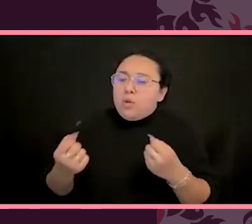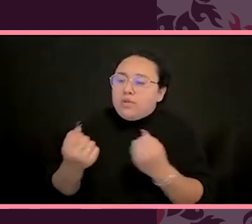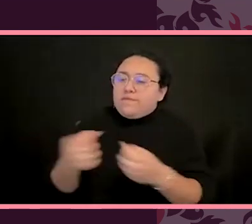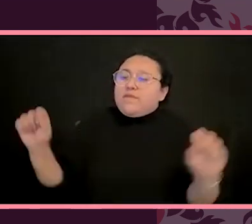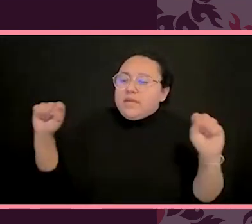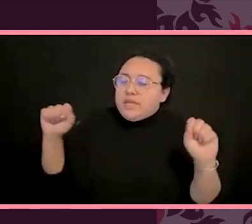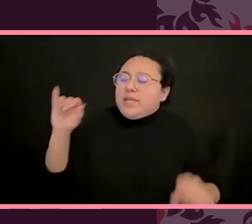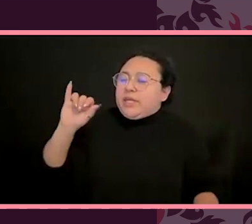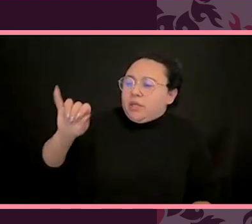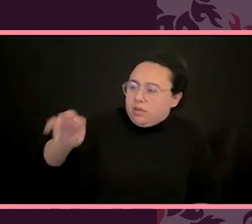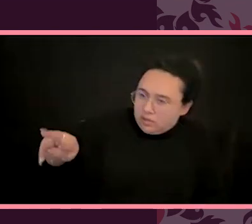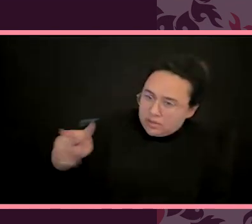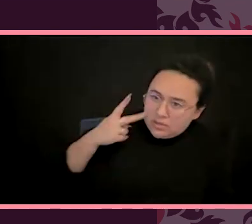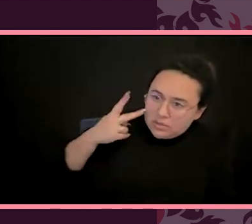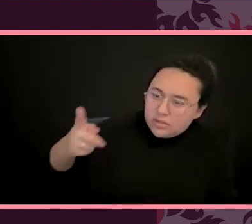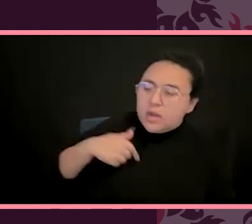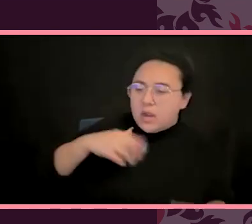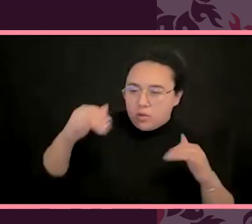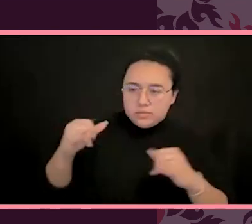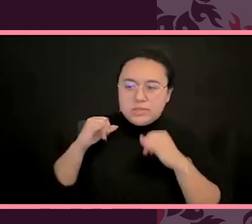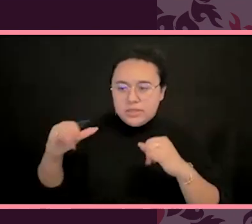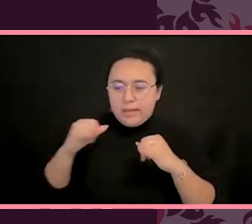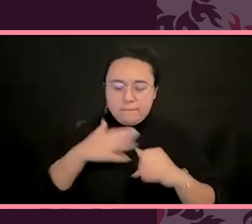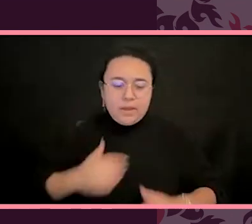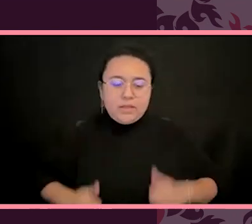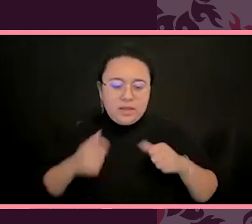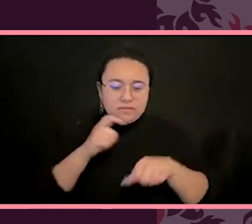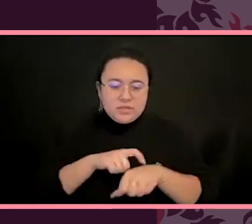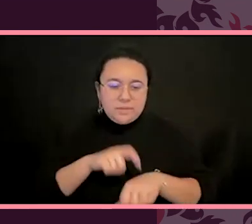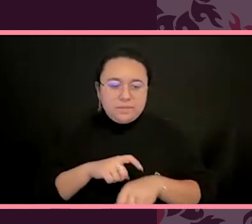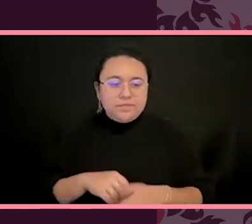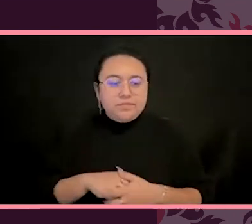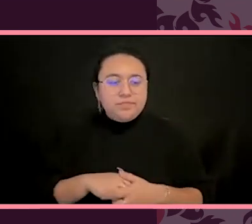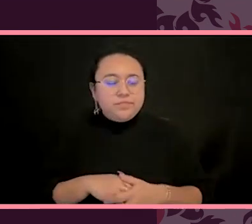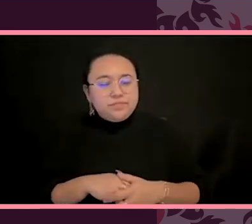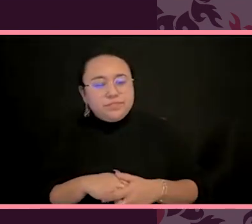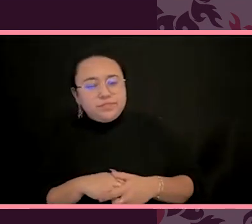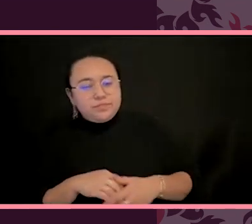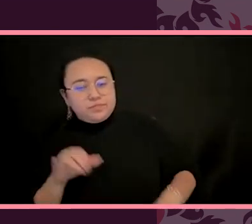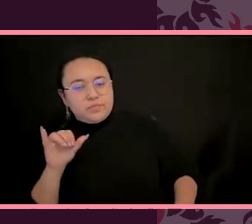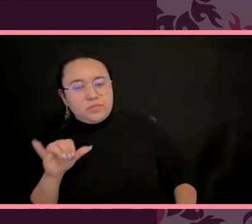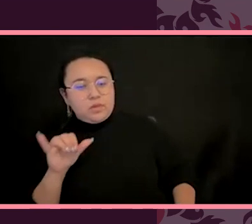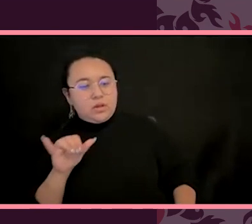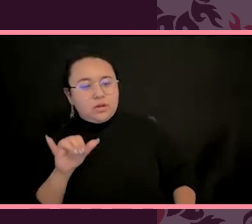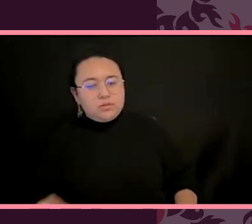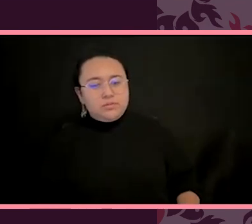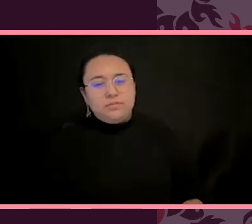hope to get there in my lifetime. Yeah.